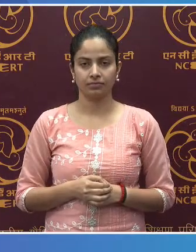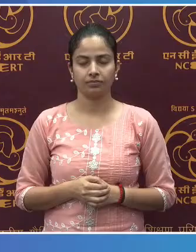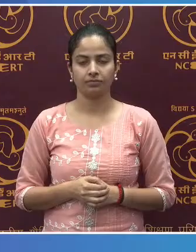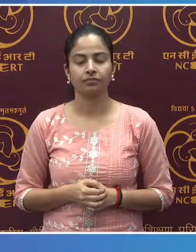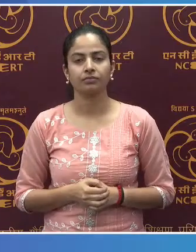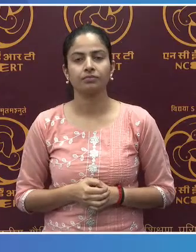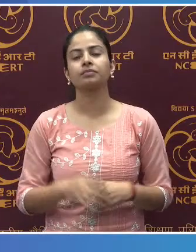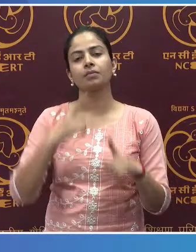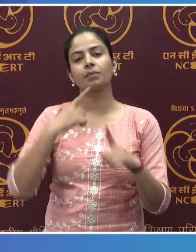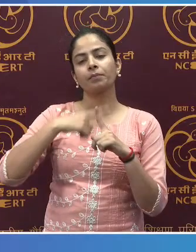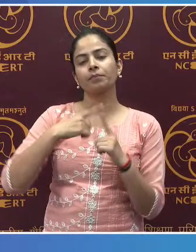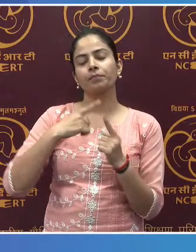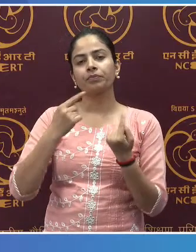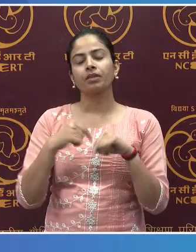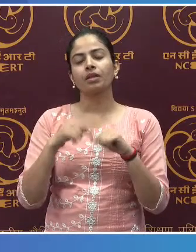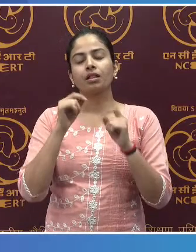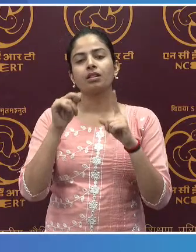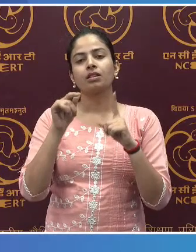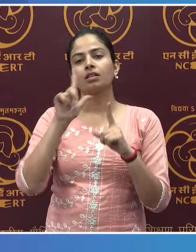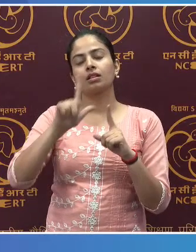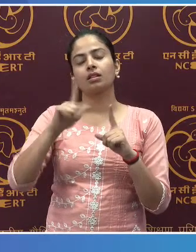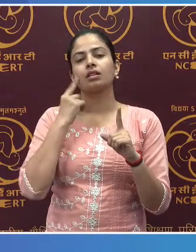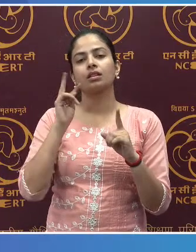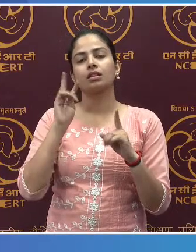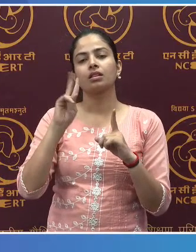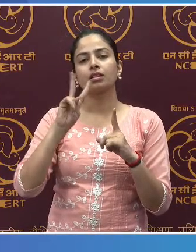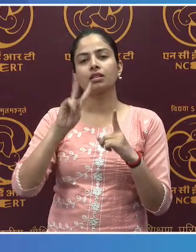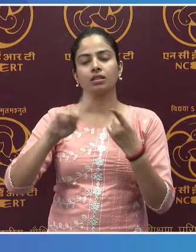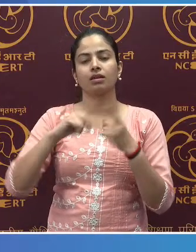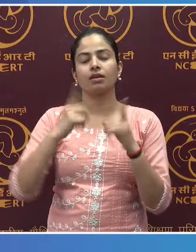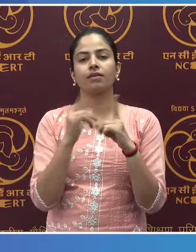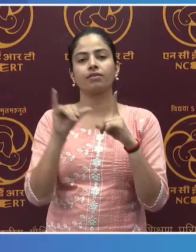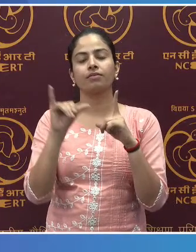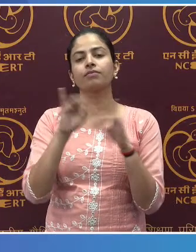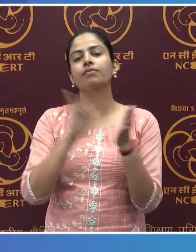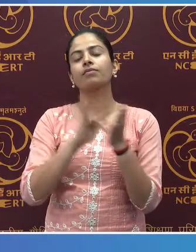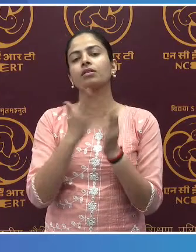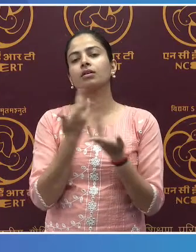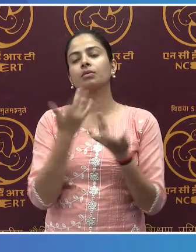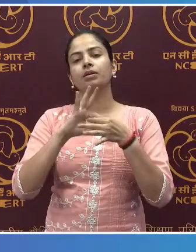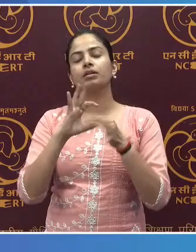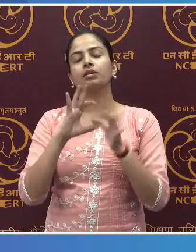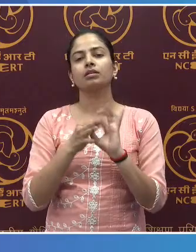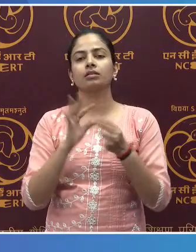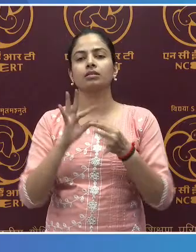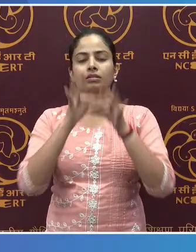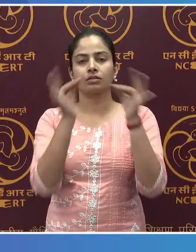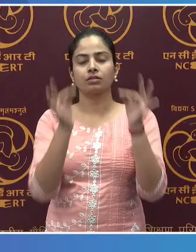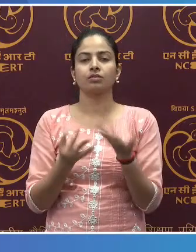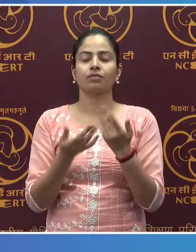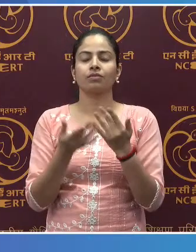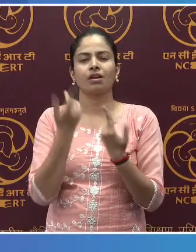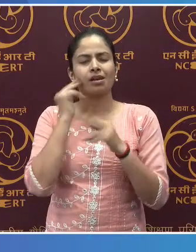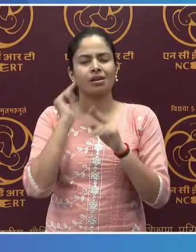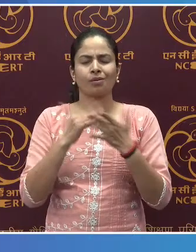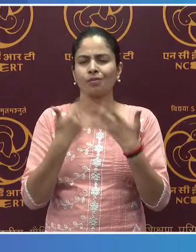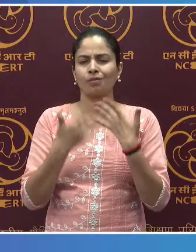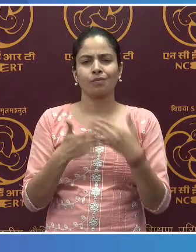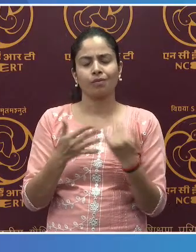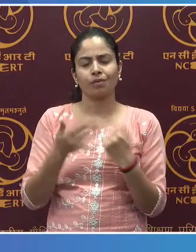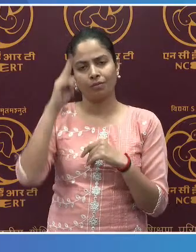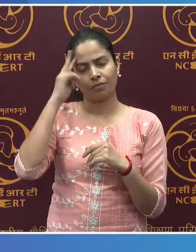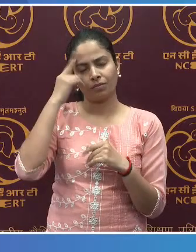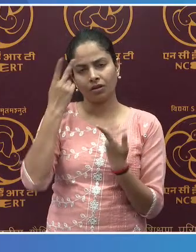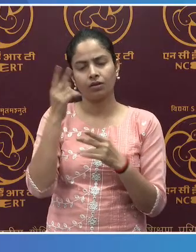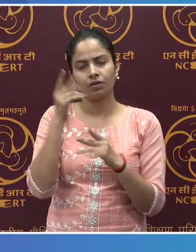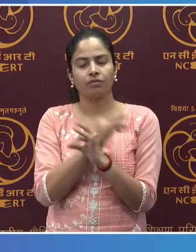dth.class7@ciet.nic.in. And we are also streaming live on our YouTube handle NCERT Official. So you can always participate through your comments, suggestions, and of course by